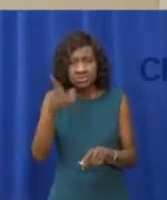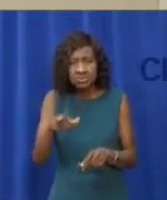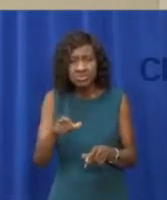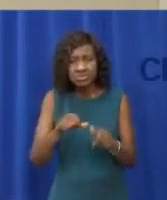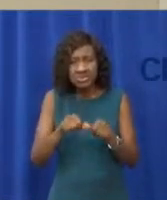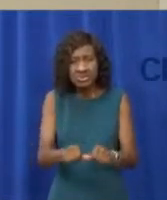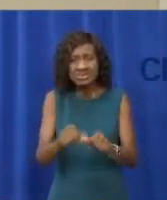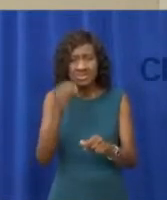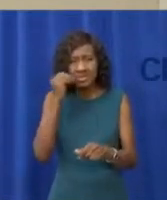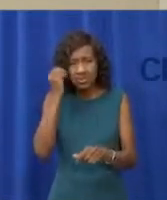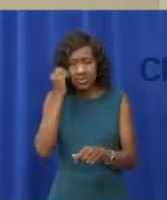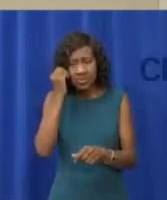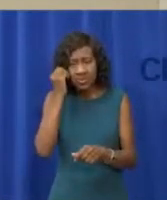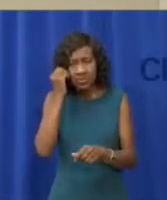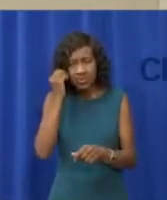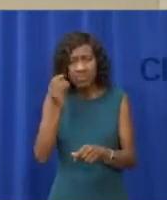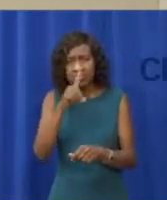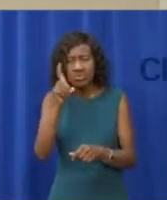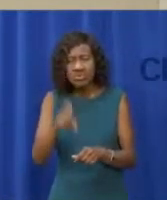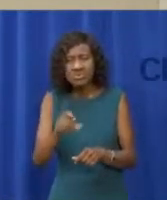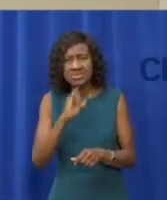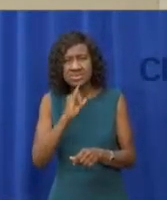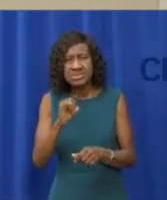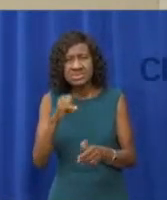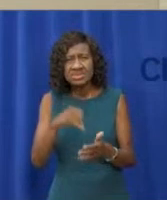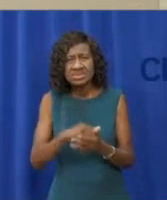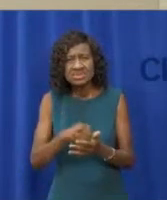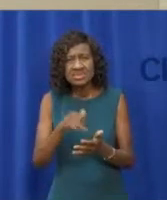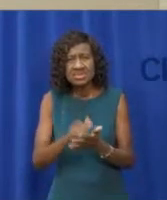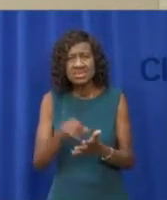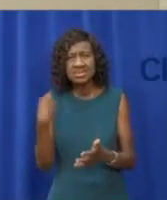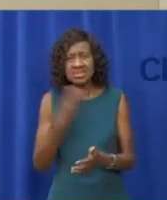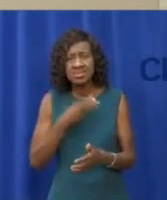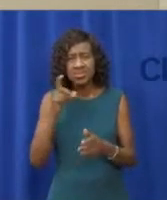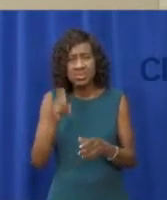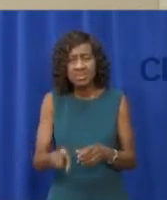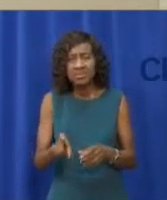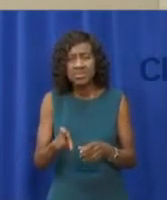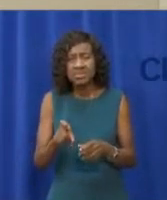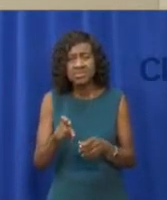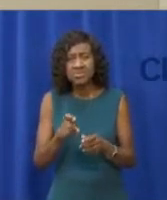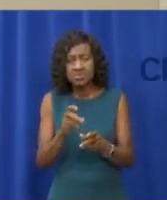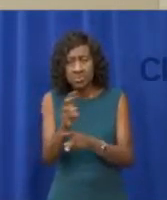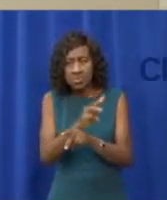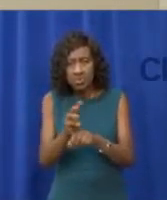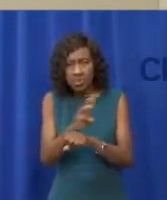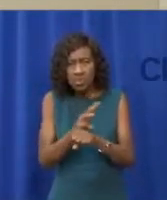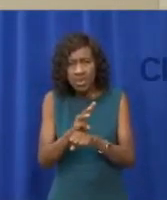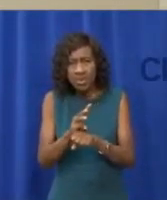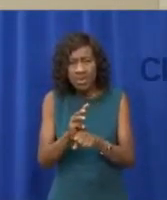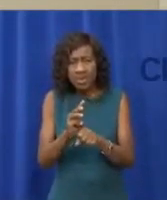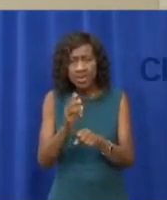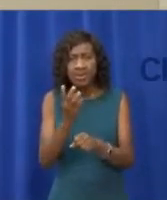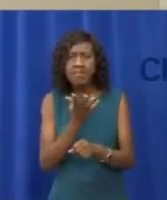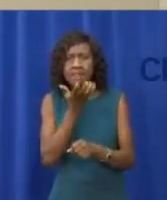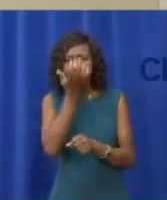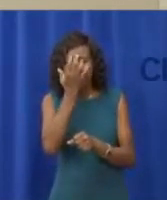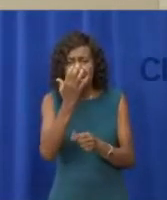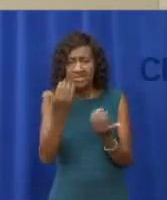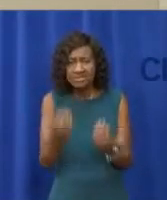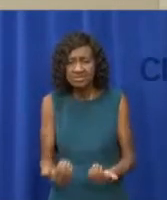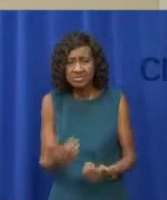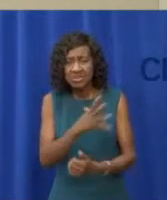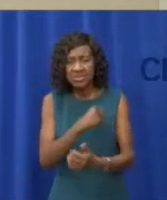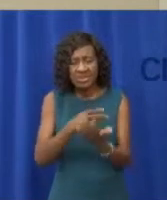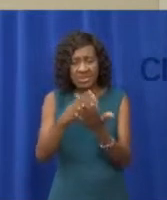a question of do we need to wear the masks now? Do we need to wear gloves when we go out? Because there are people who will be